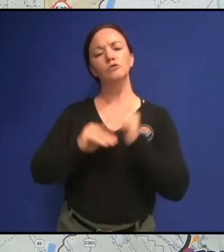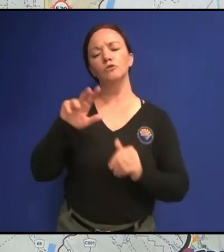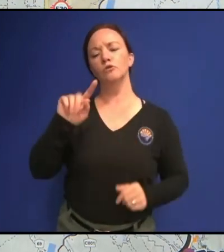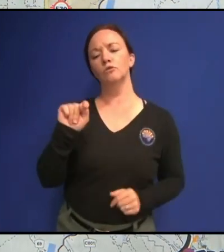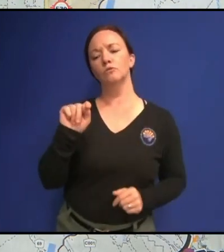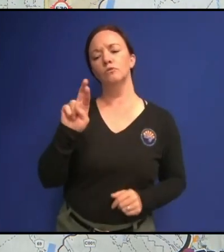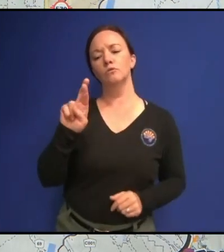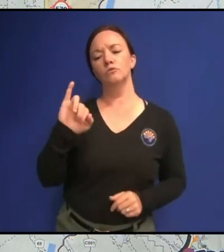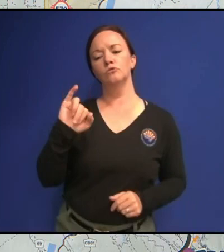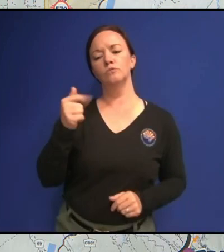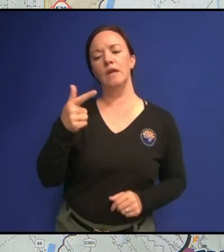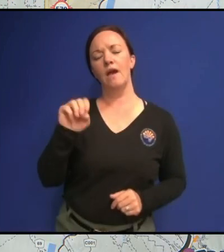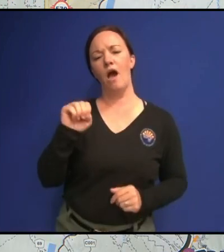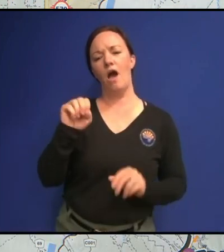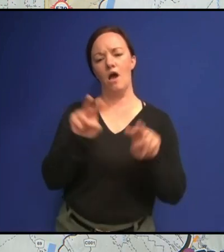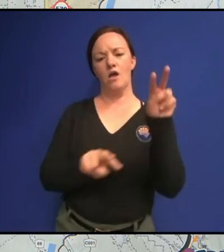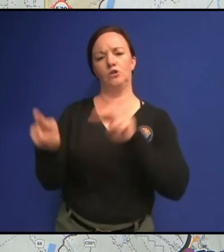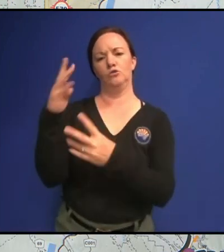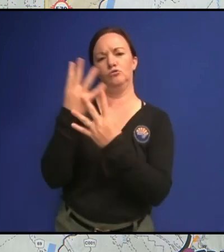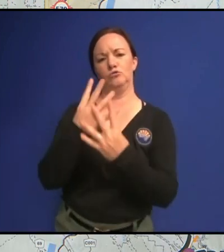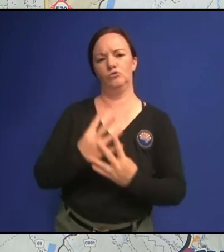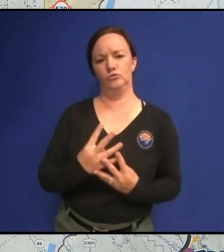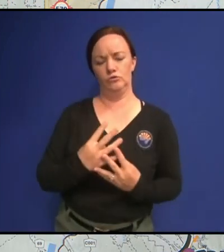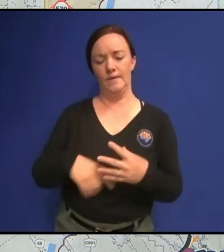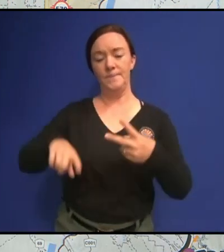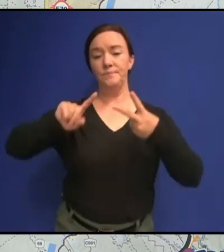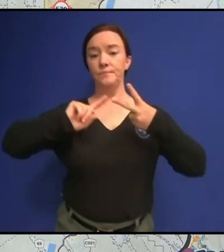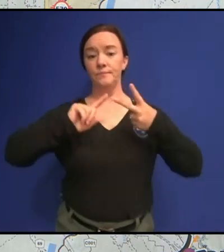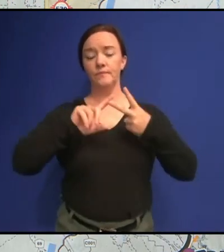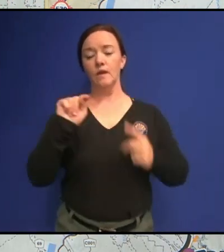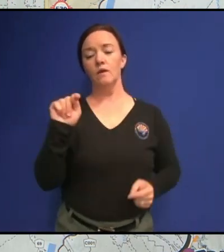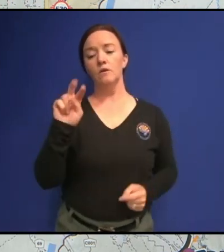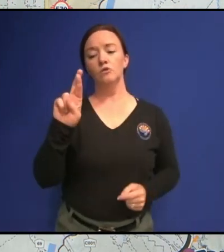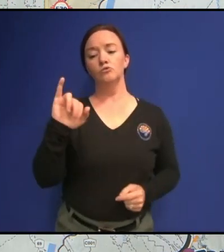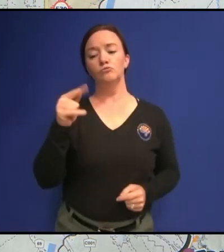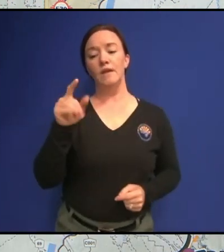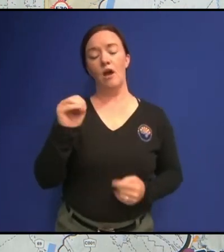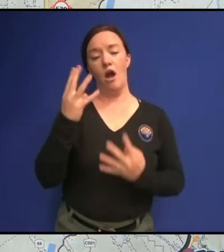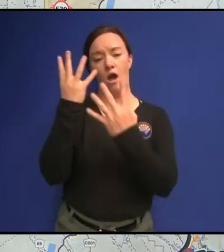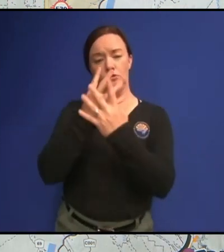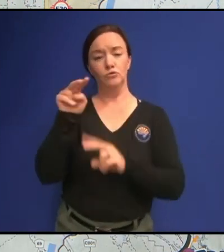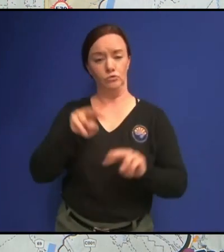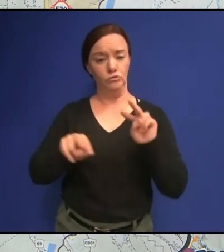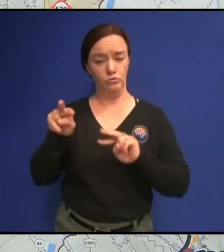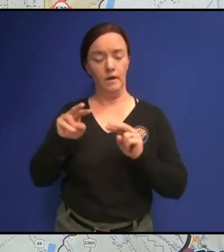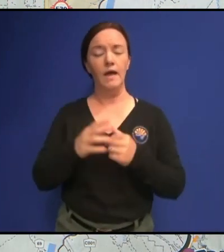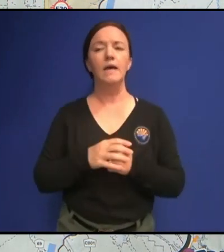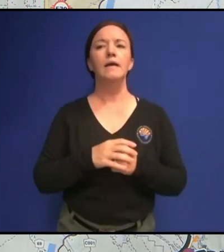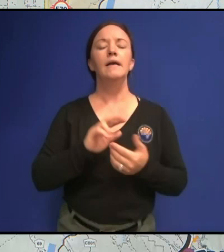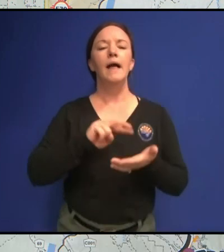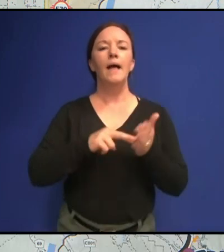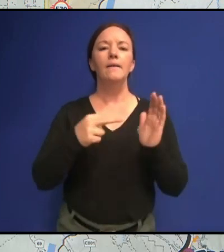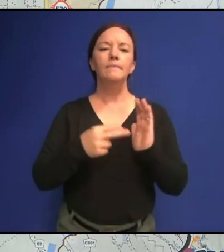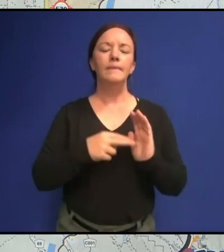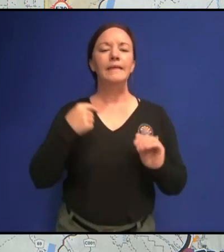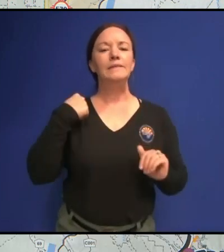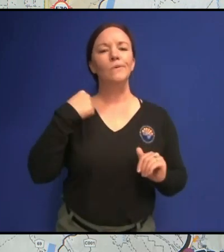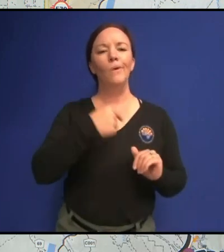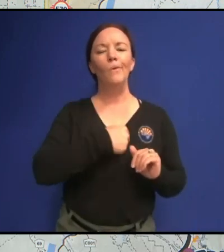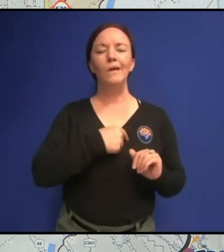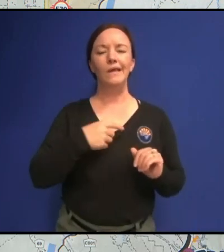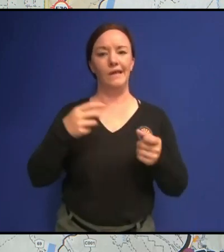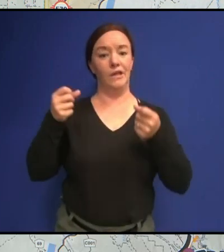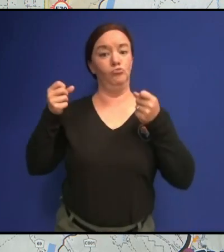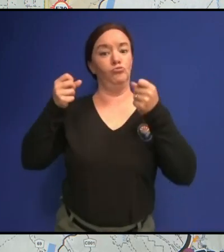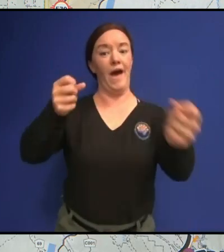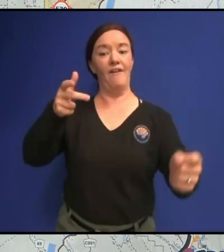when we do structure triage, that just means a lot of times we call it a windshield survey, because you do it driving by, that you